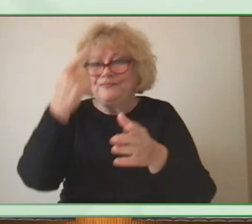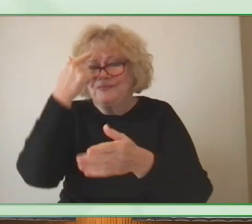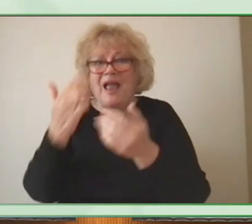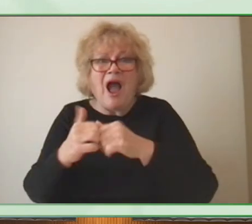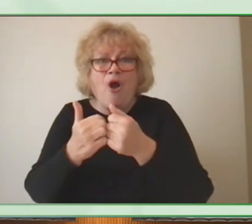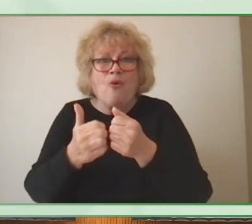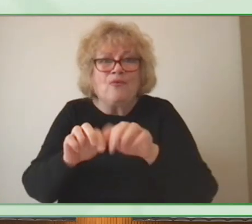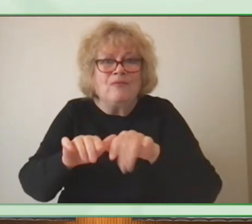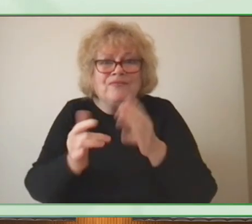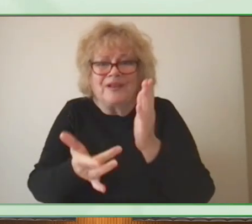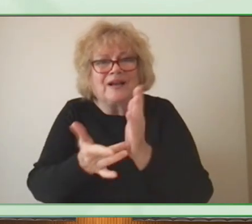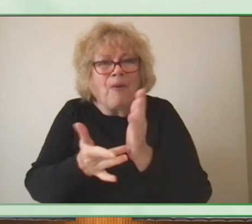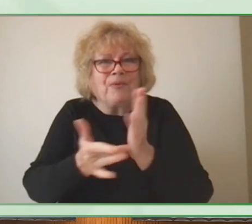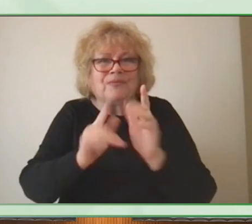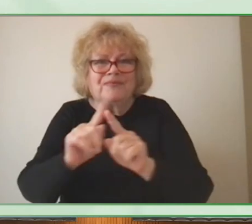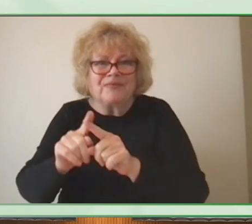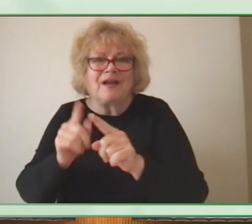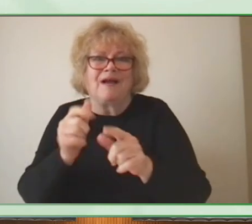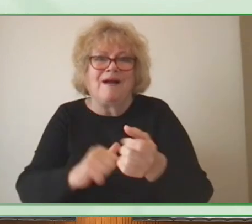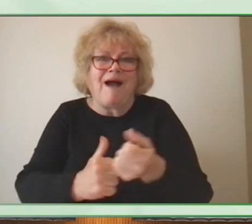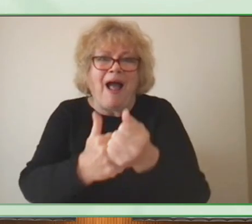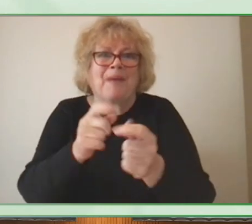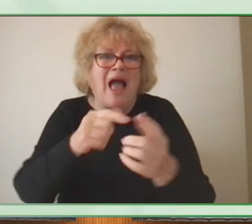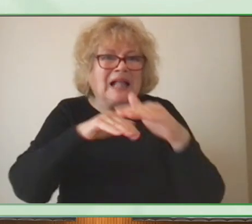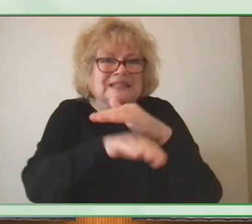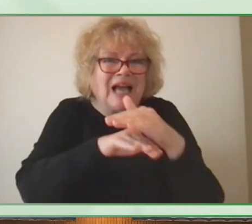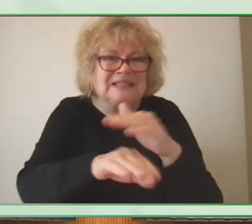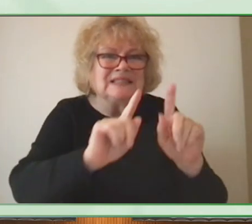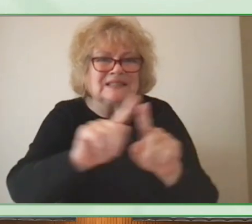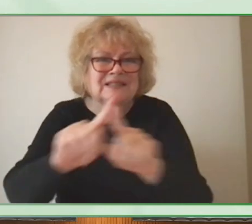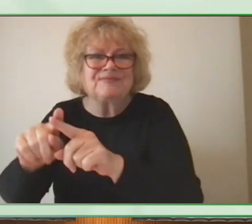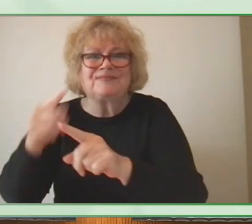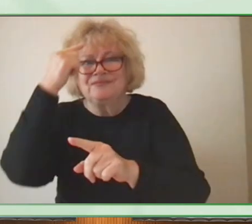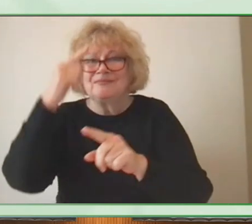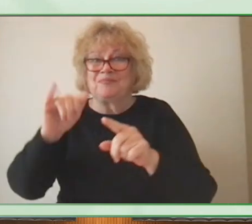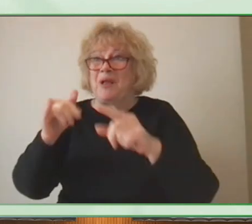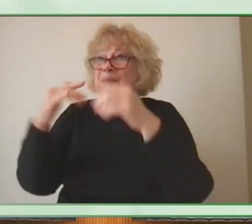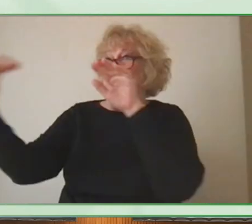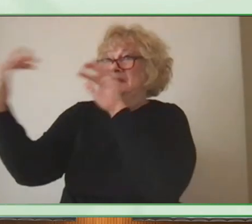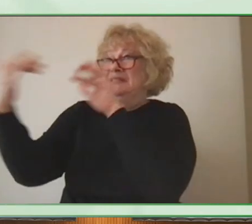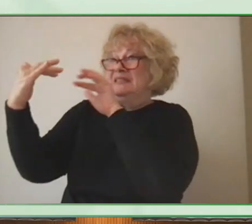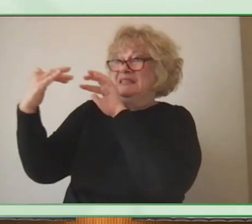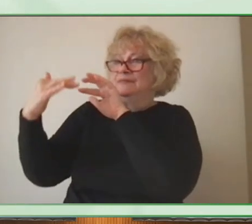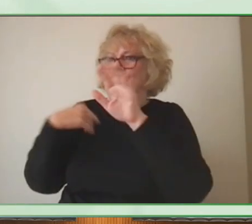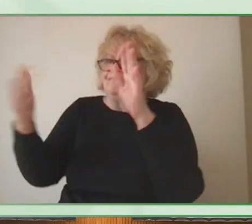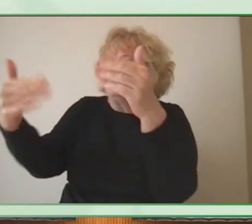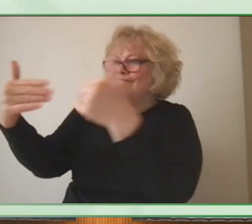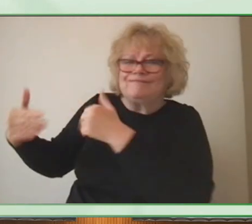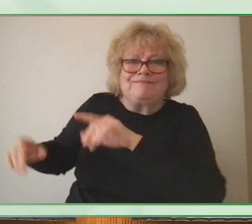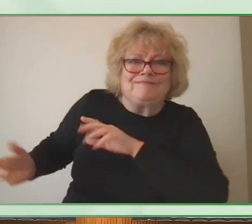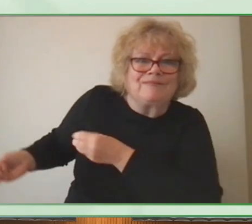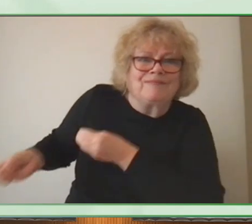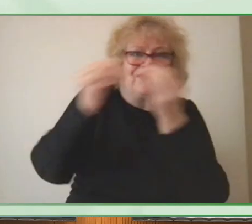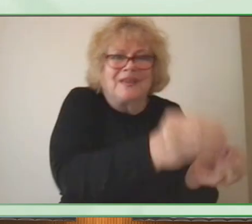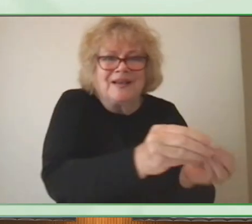alternative energy sources during energy cutting in Ukraine and a whole range of support. it